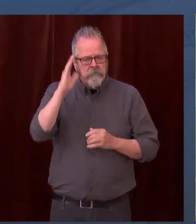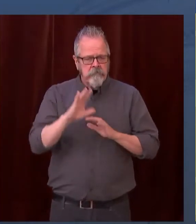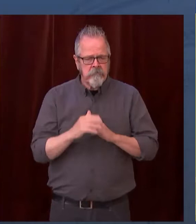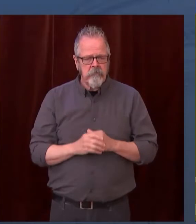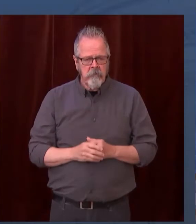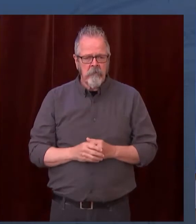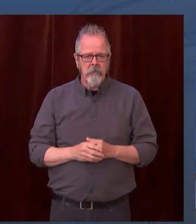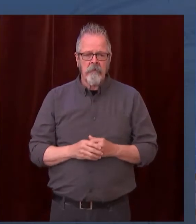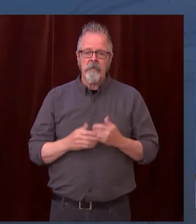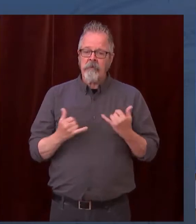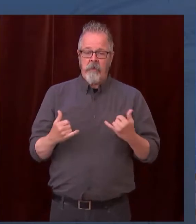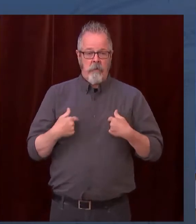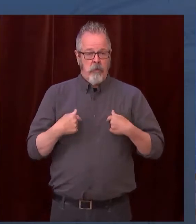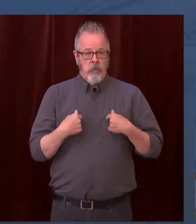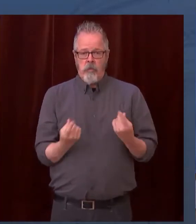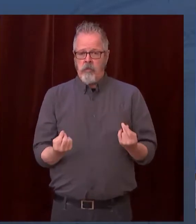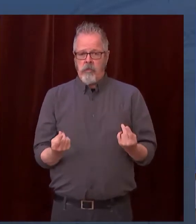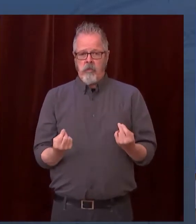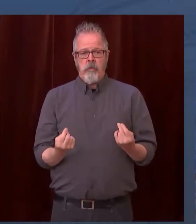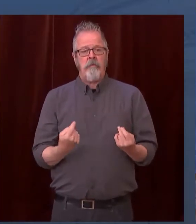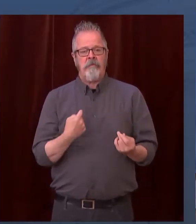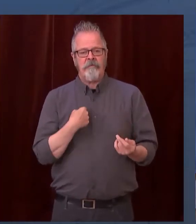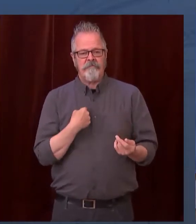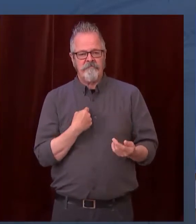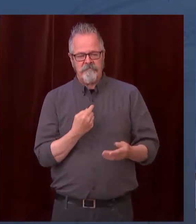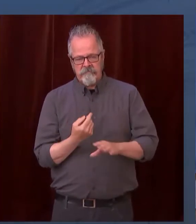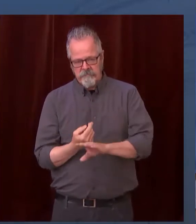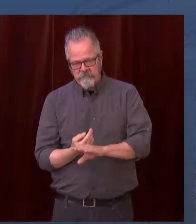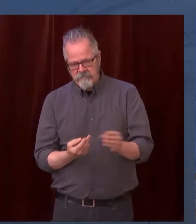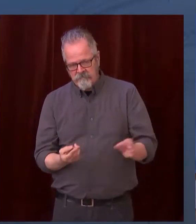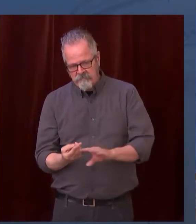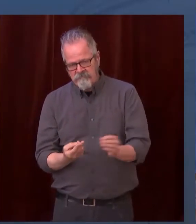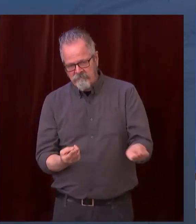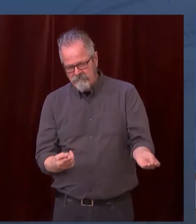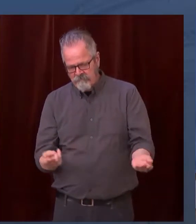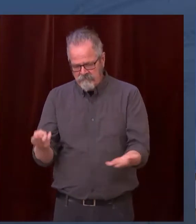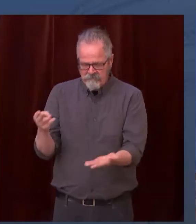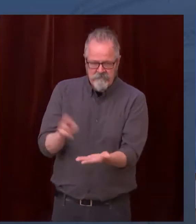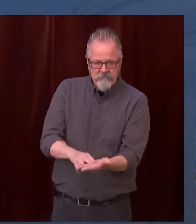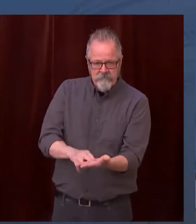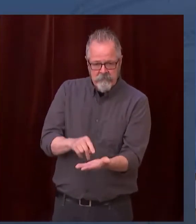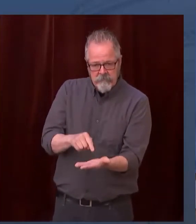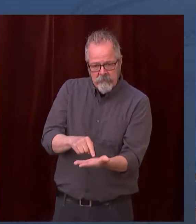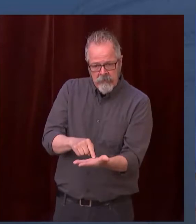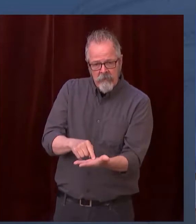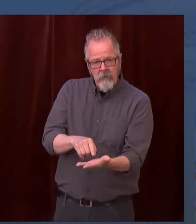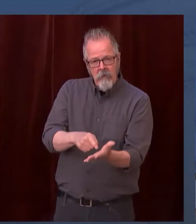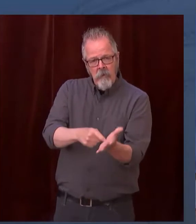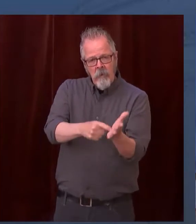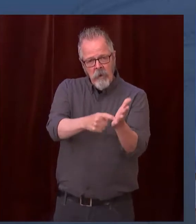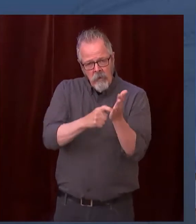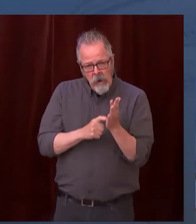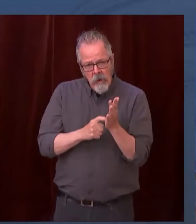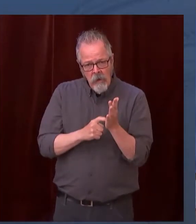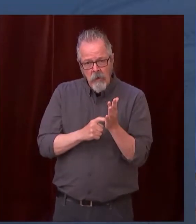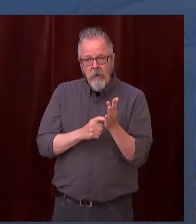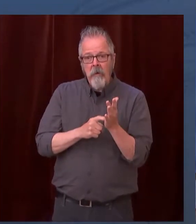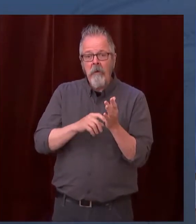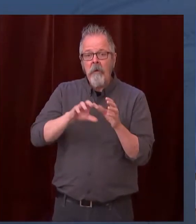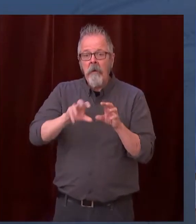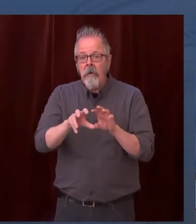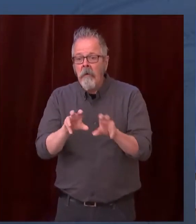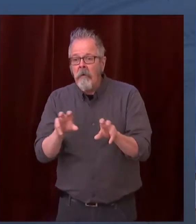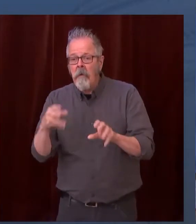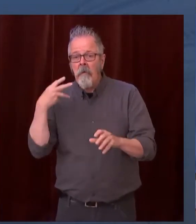Washington. And what that means is beginning Tuesdays, businesses will not be allowed to